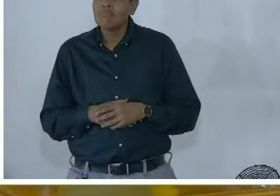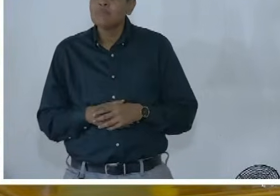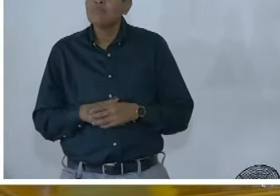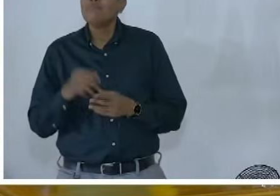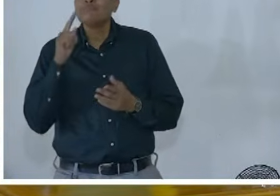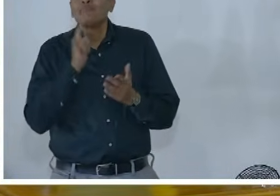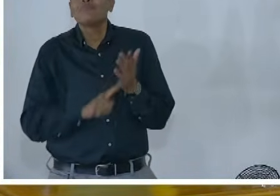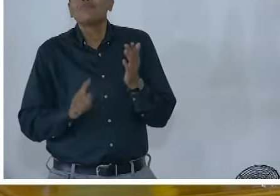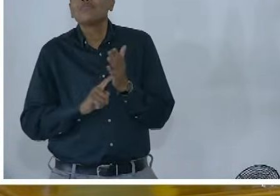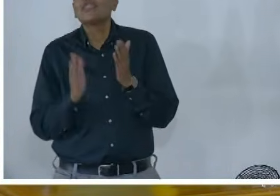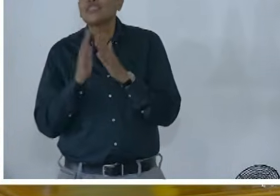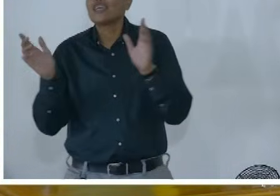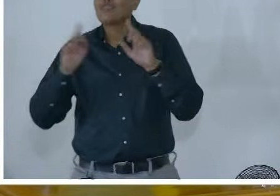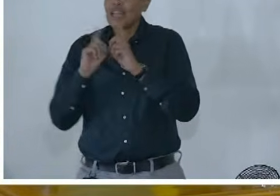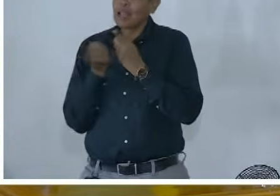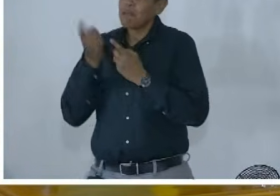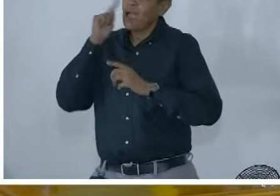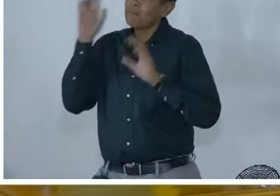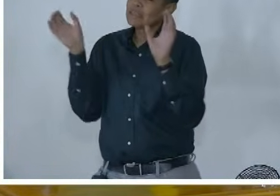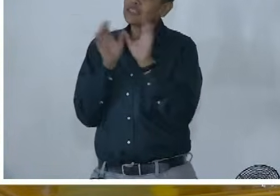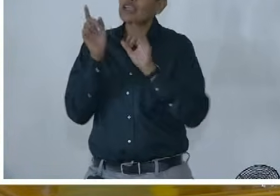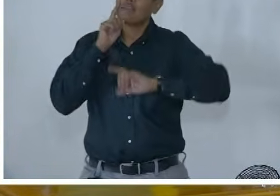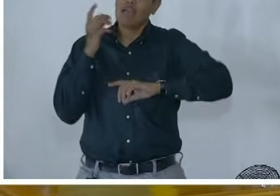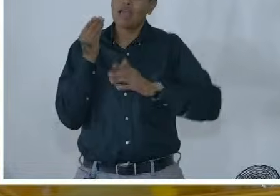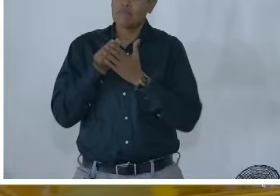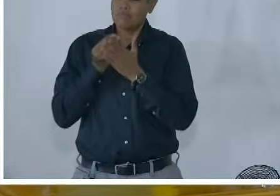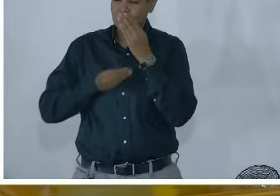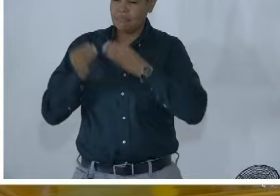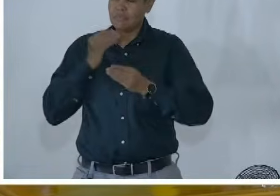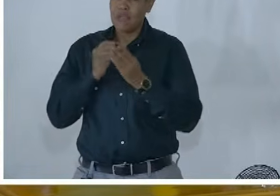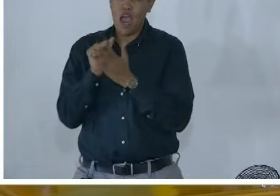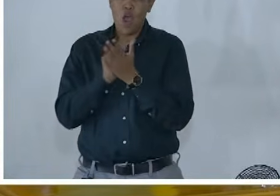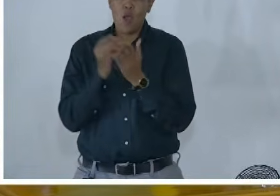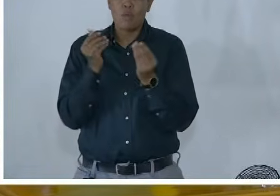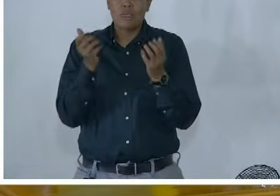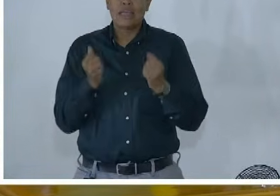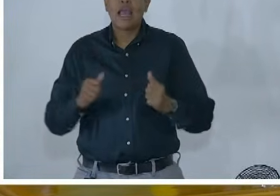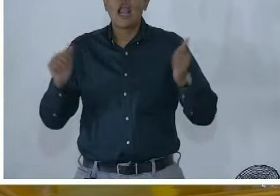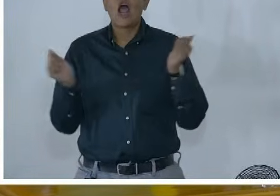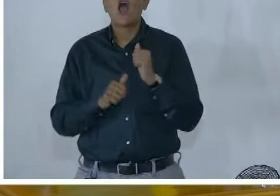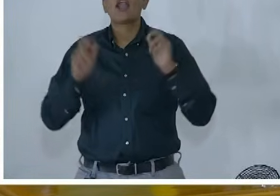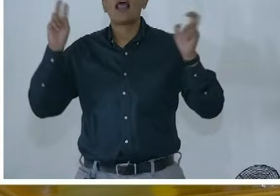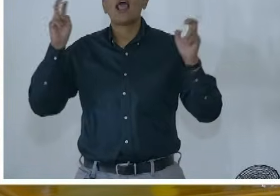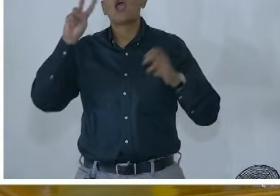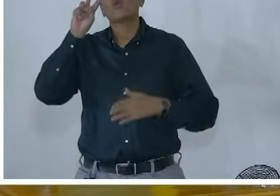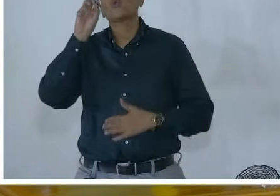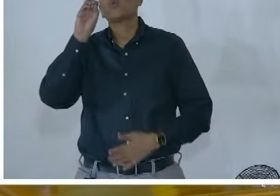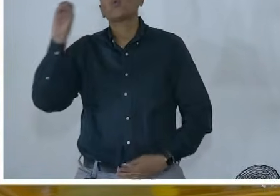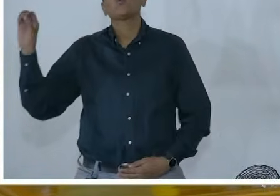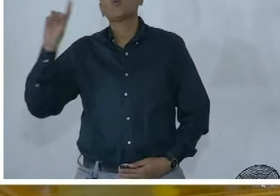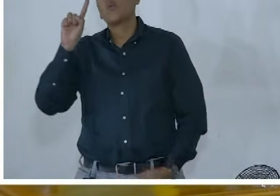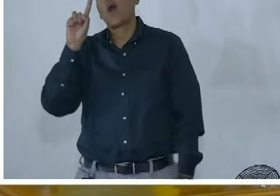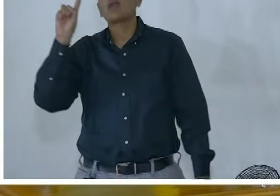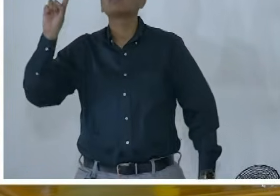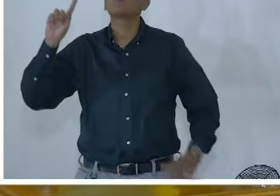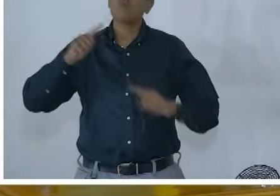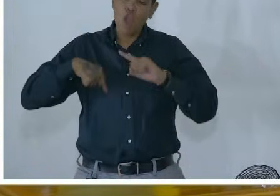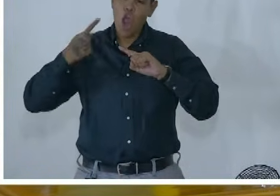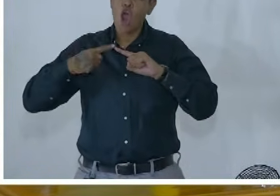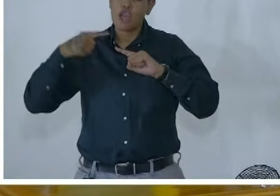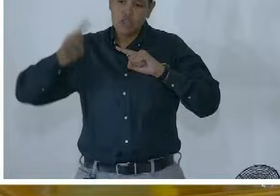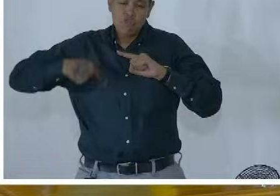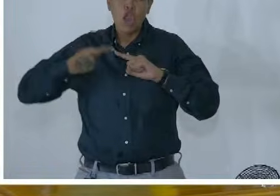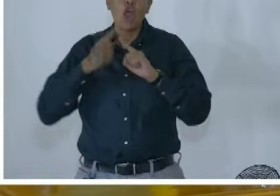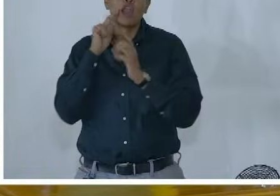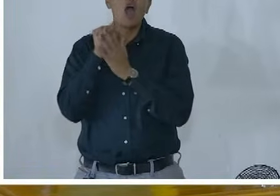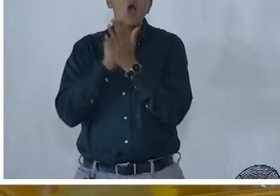Auditor General's Department certified appropriation accounts under Head 20011 Recurrent